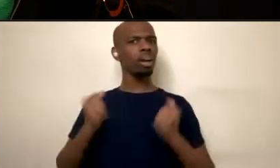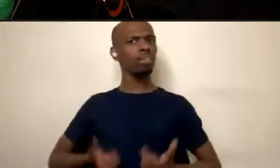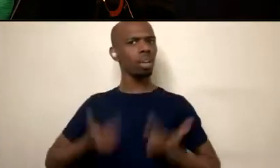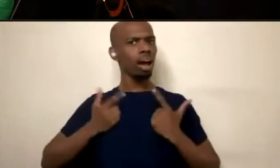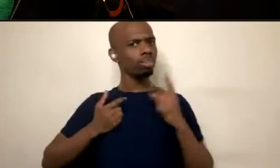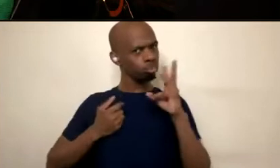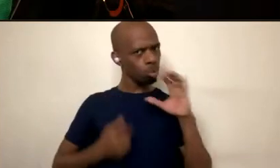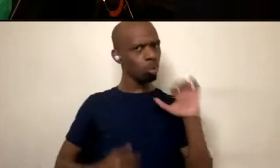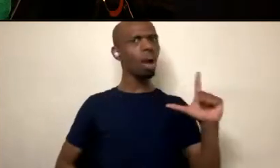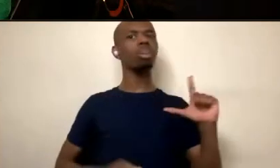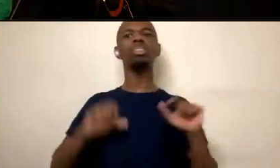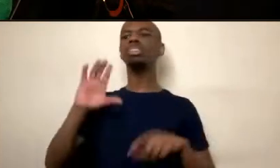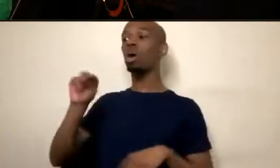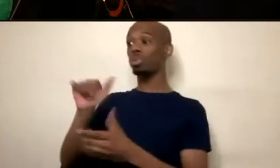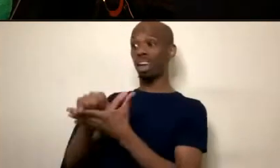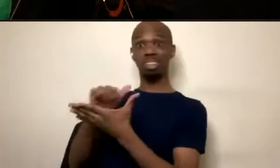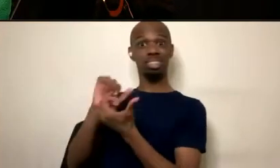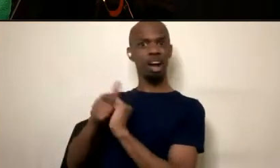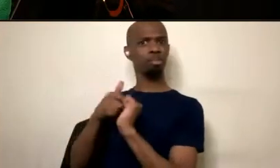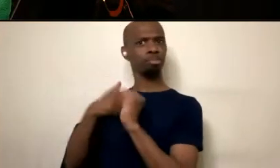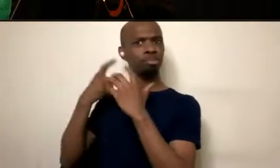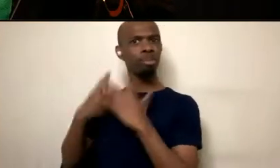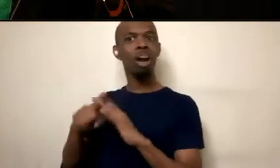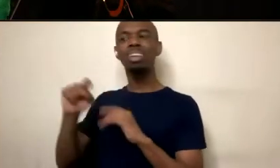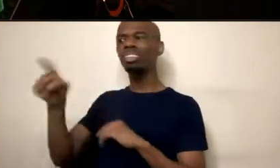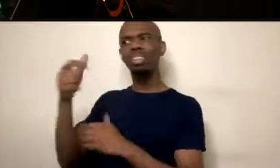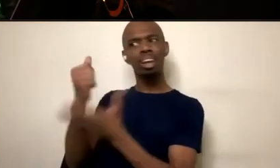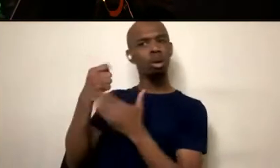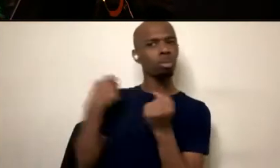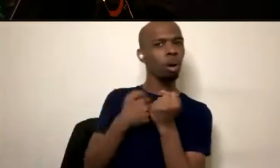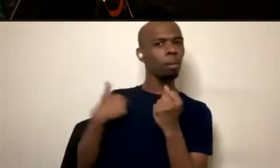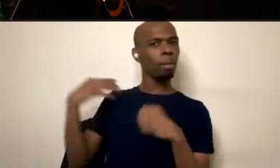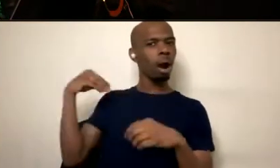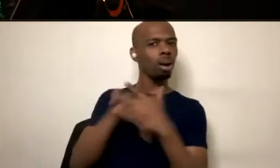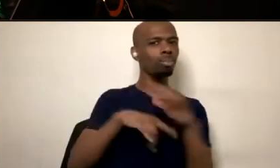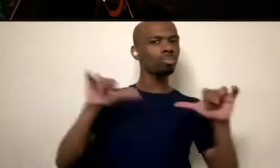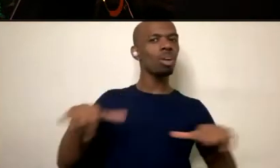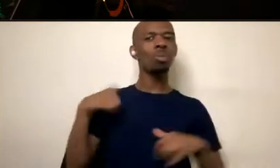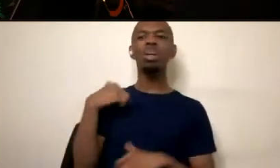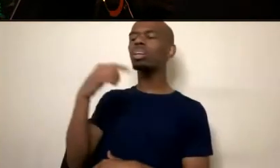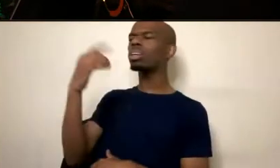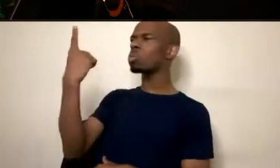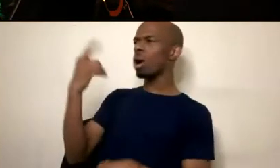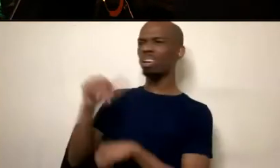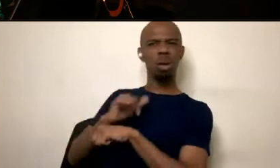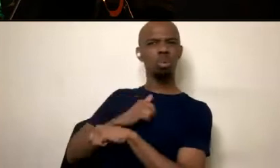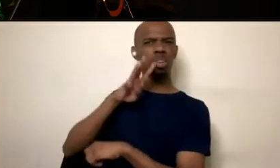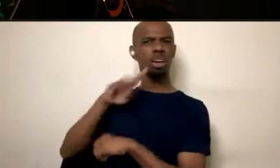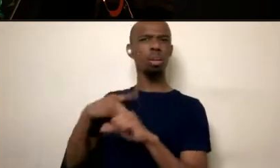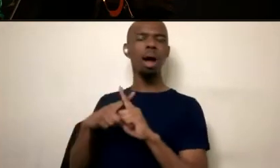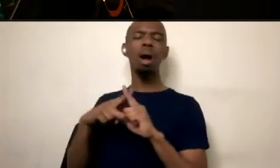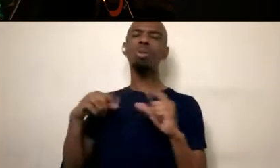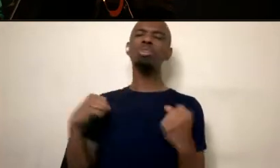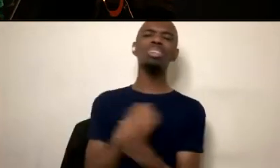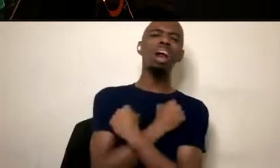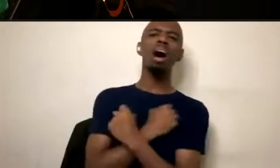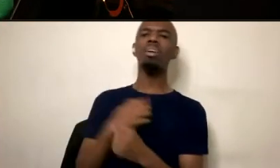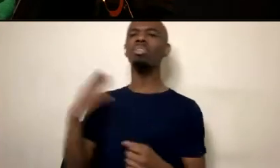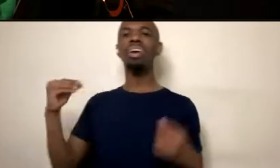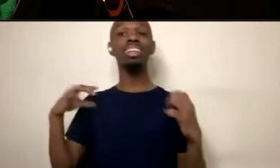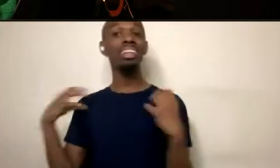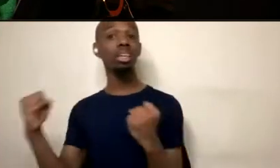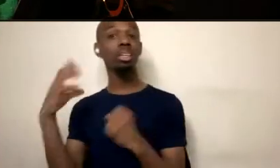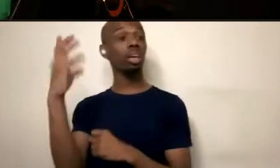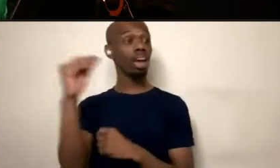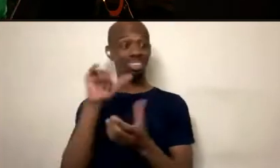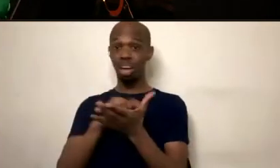night, Godfrey and I were talking about love and healing. I think the women have to feel that, you know, because I was lucky I was able